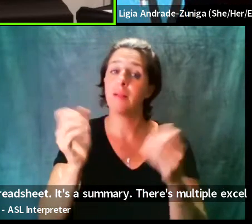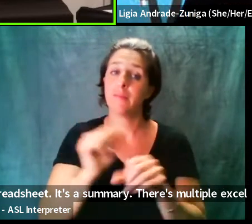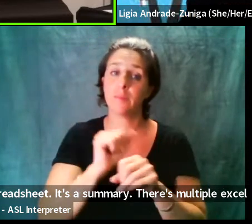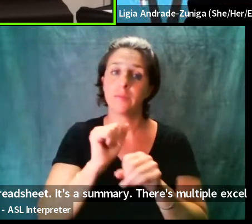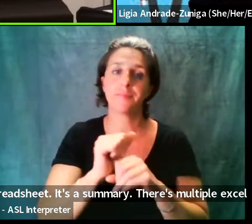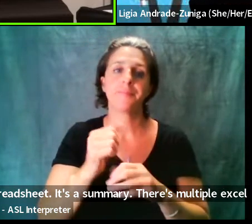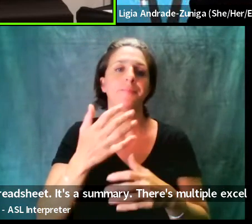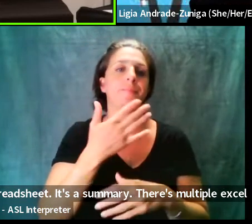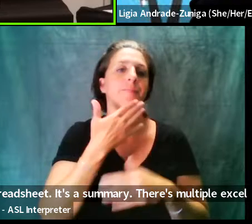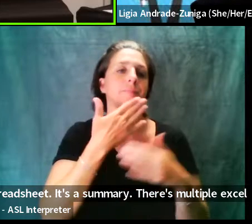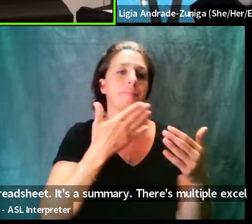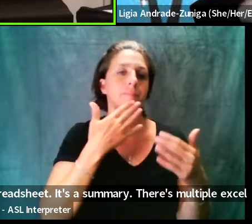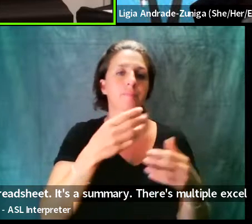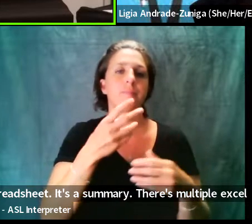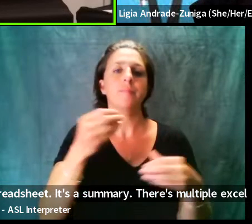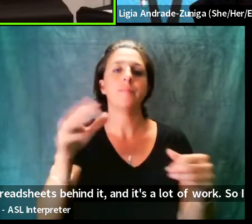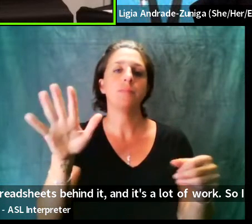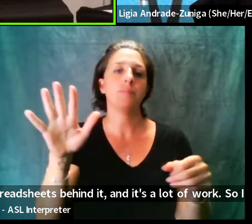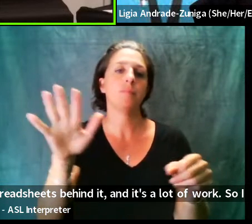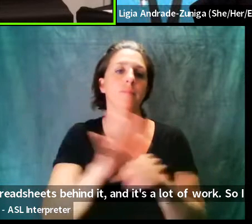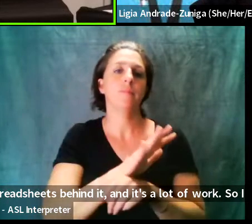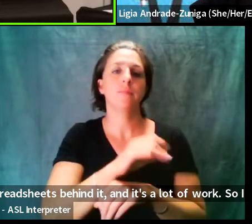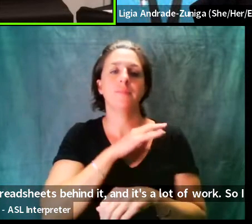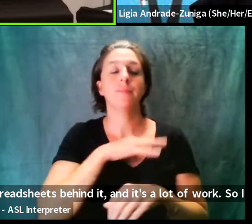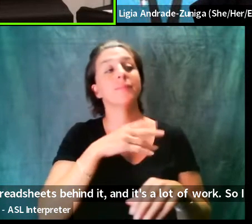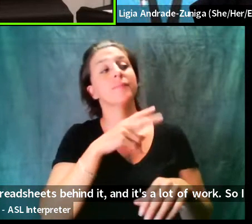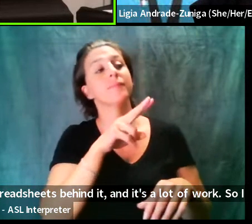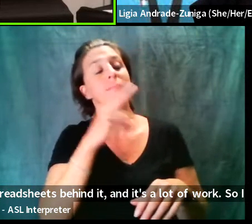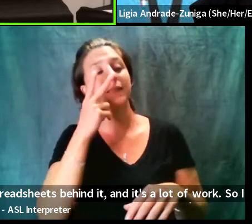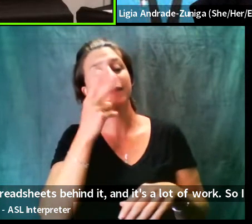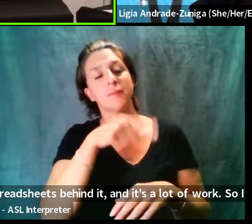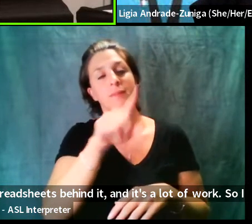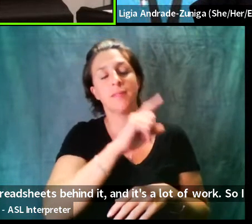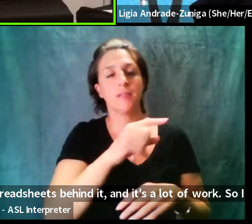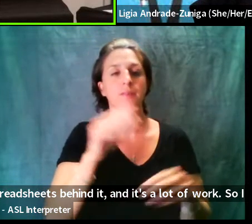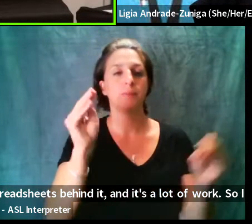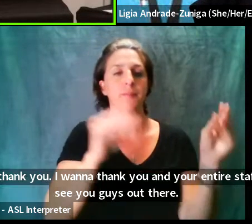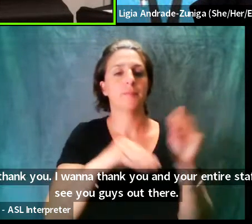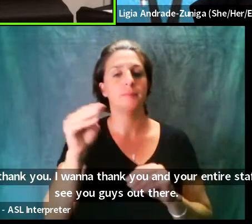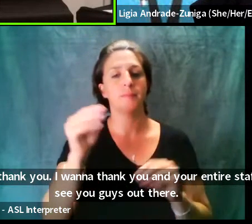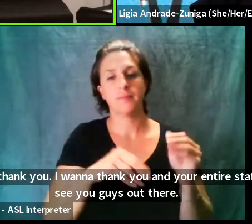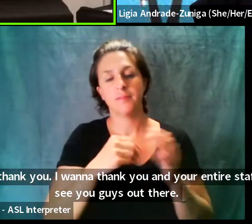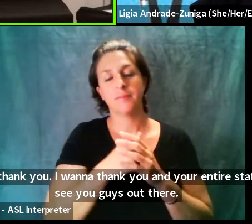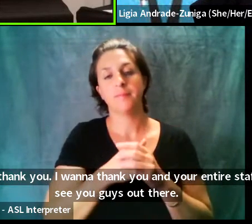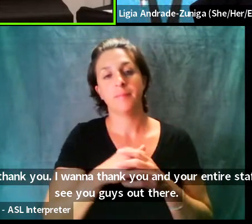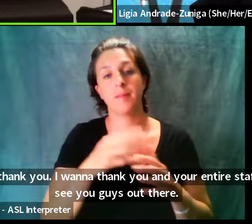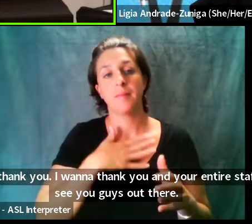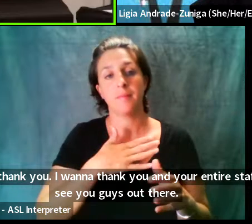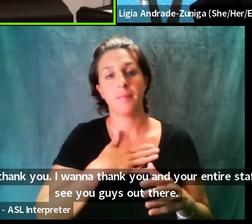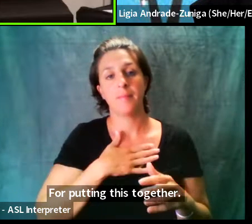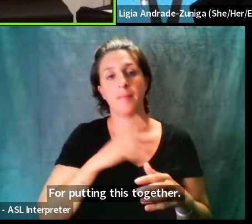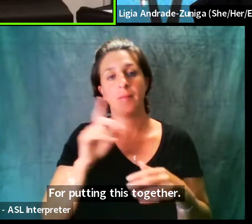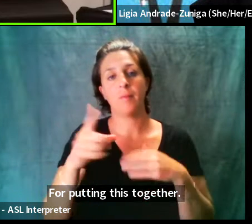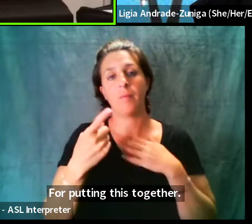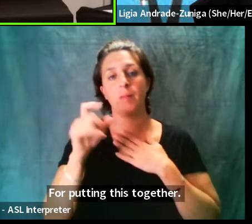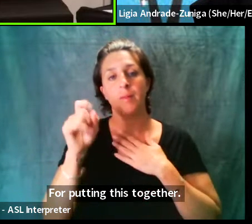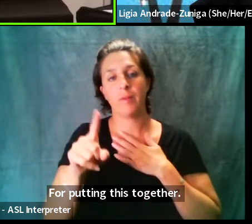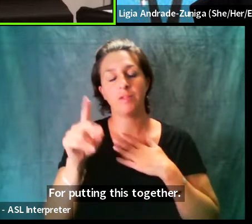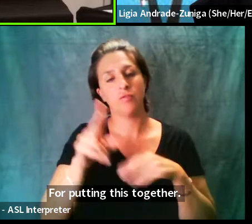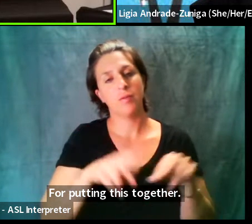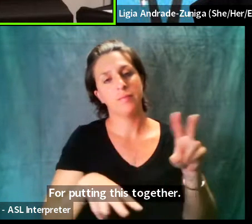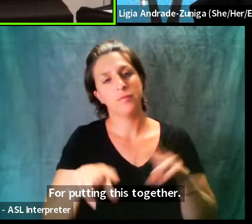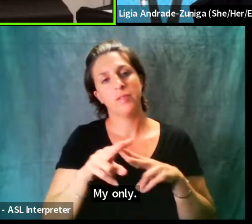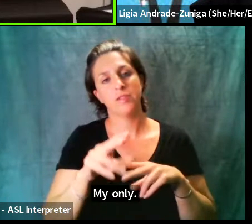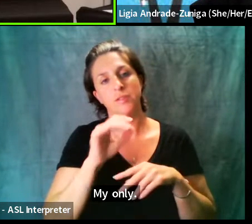you. I want to thank you and your entire staff. I see you guys out there for putting this together. My only question or observation